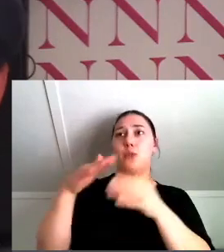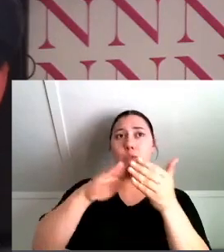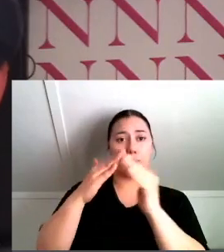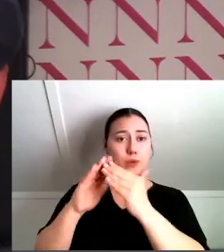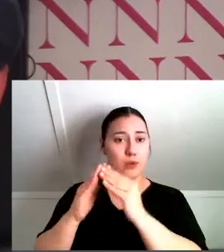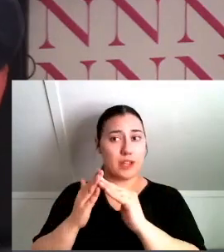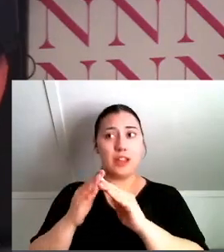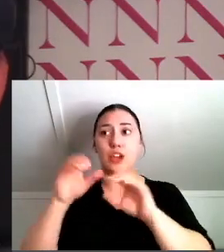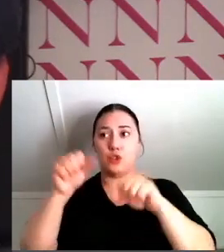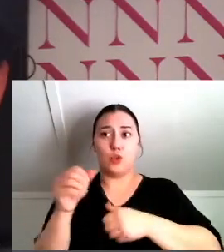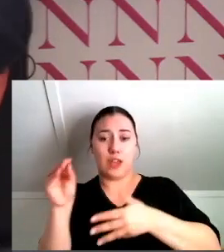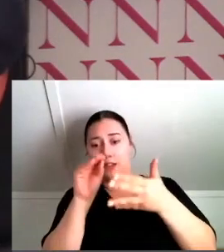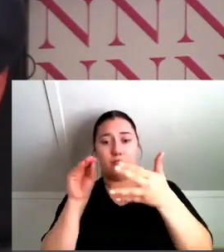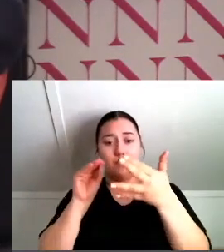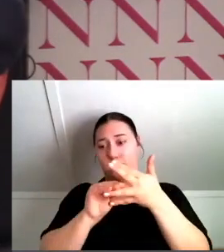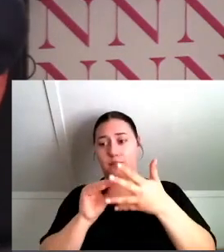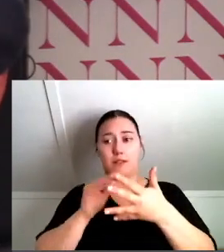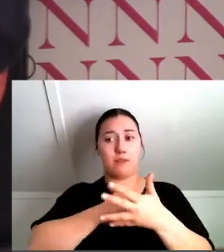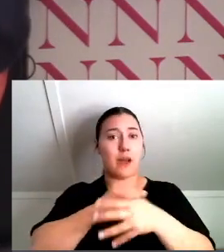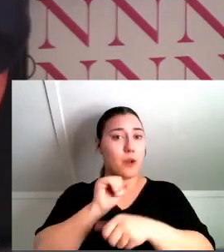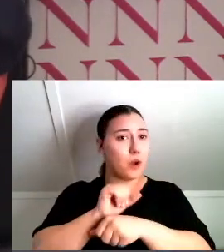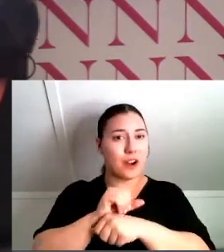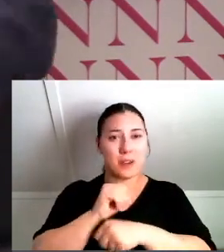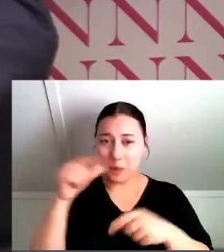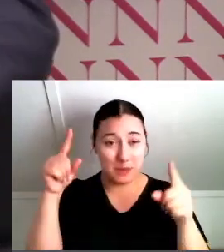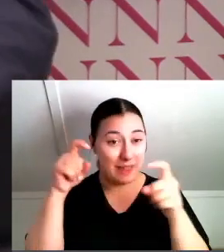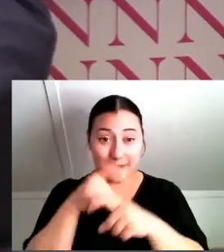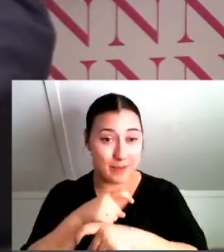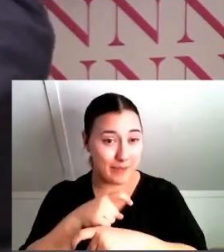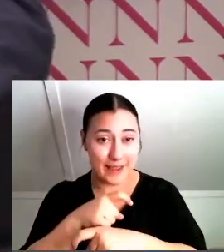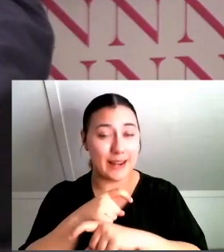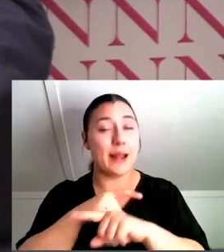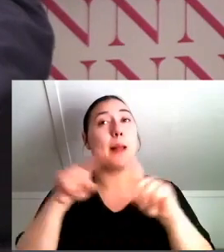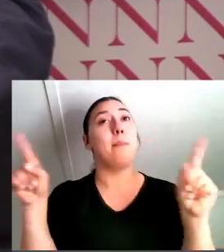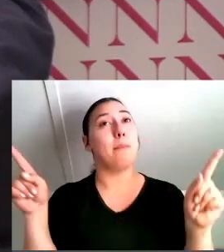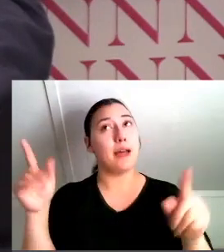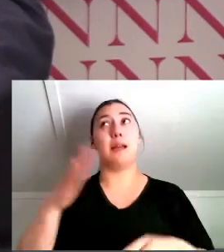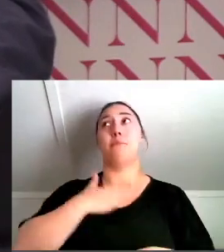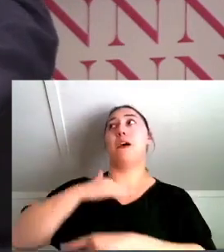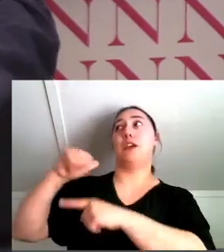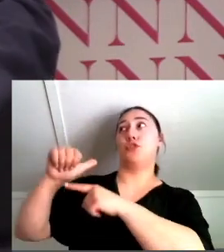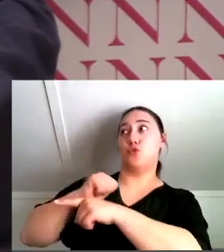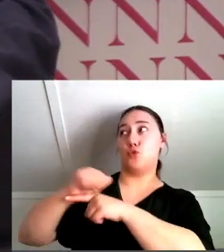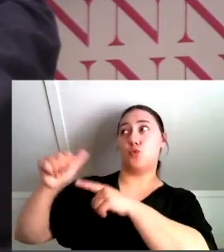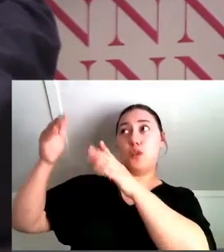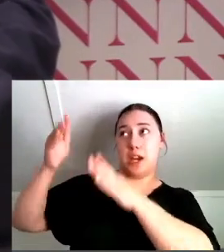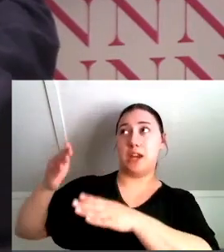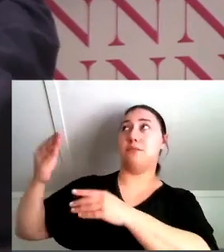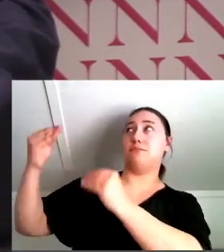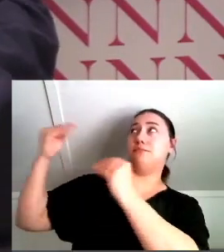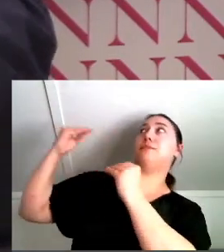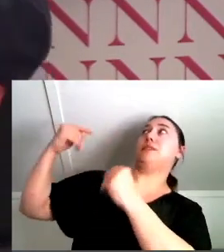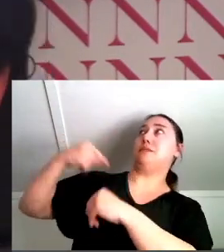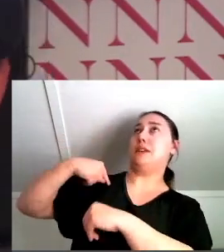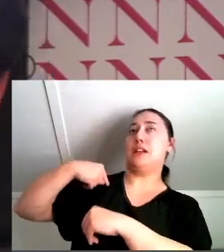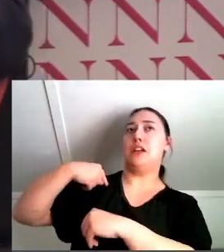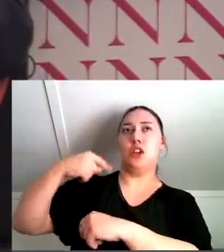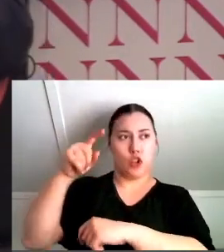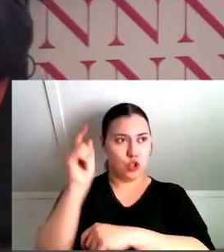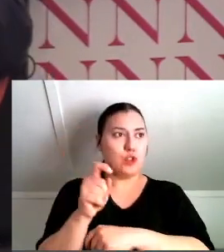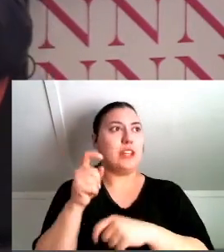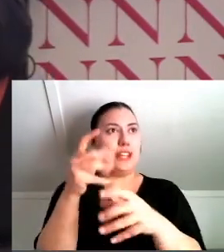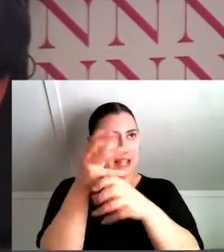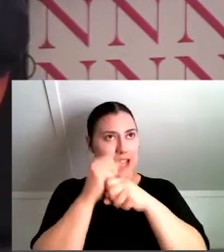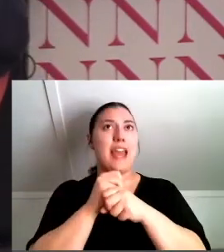to your work and it would not be that complicated, but you're trained coming out, like, you need to get an NEH grant. I'm like, that's